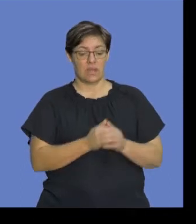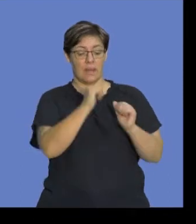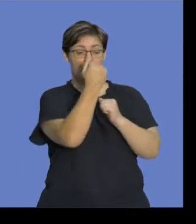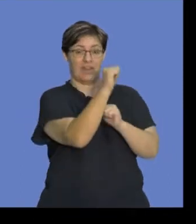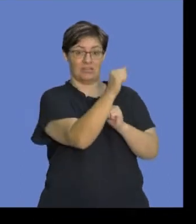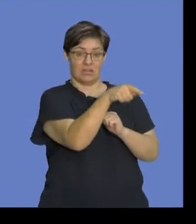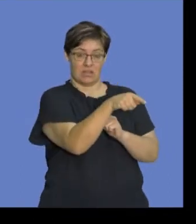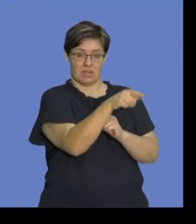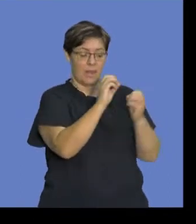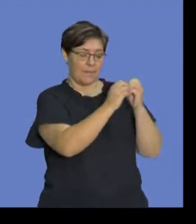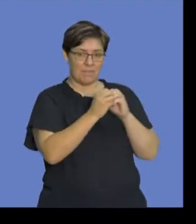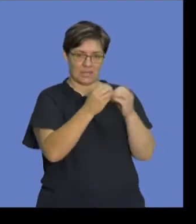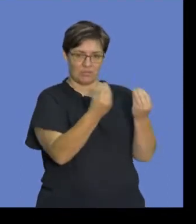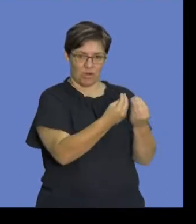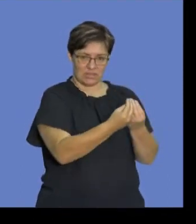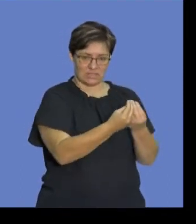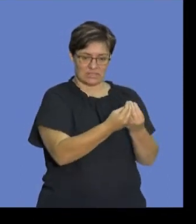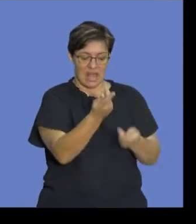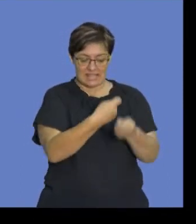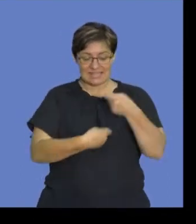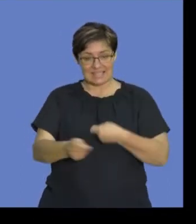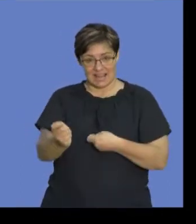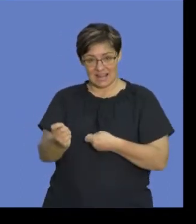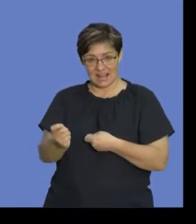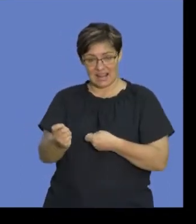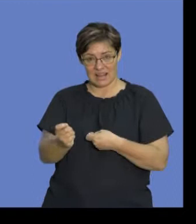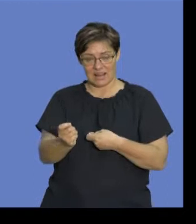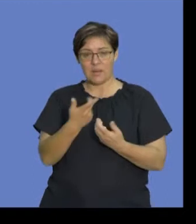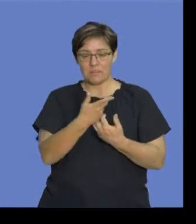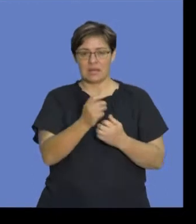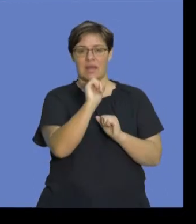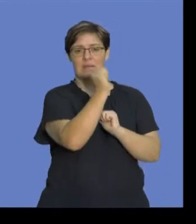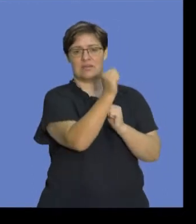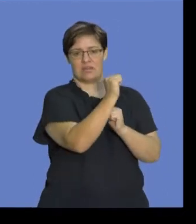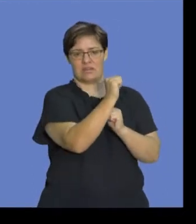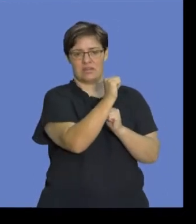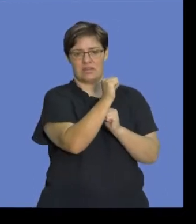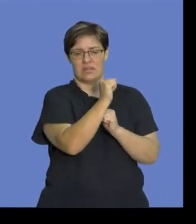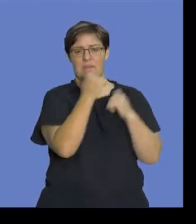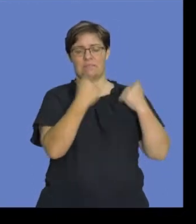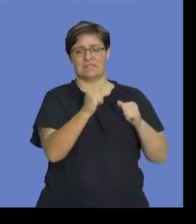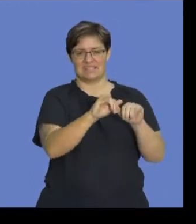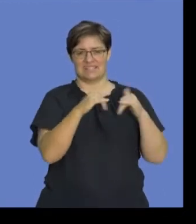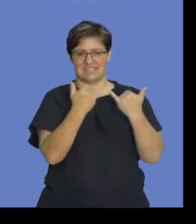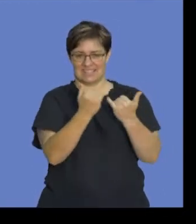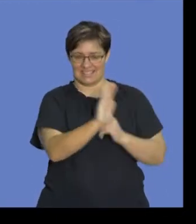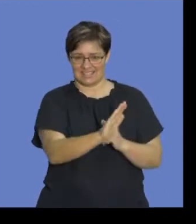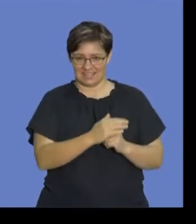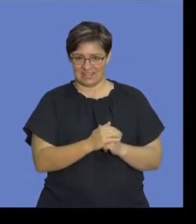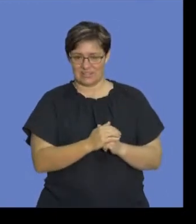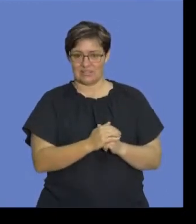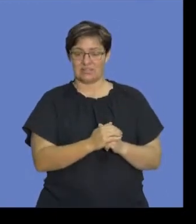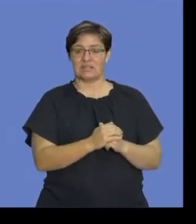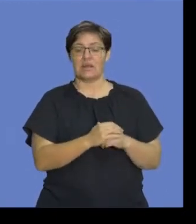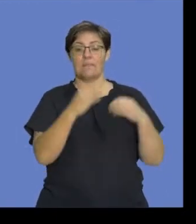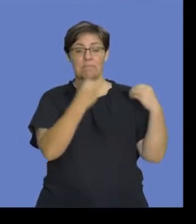products and sells them is what we call a manufacturing enterprise. In other words, it's a